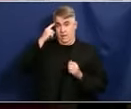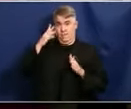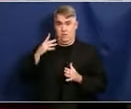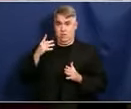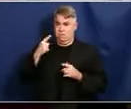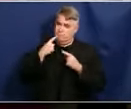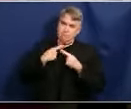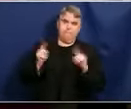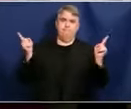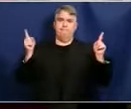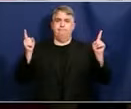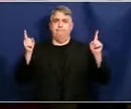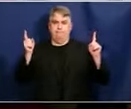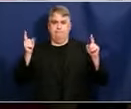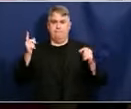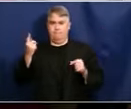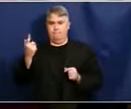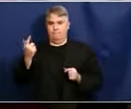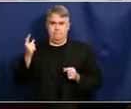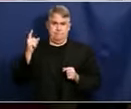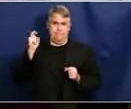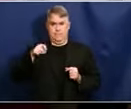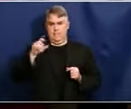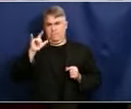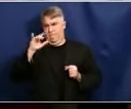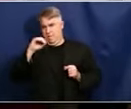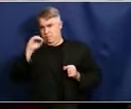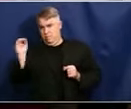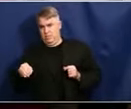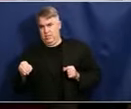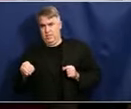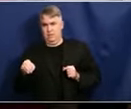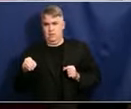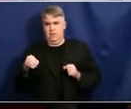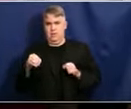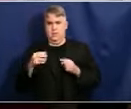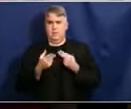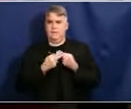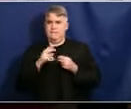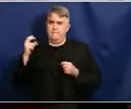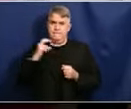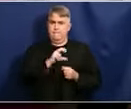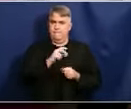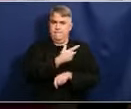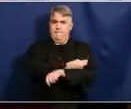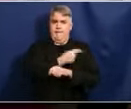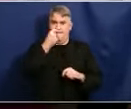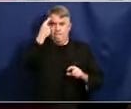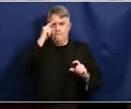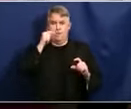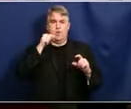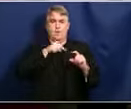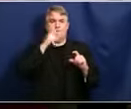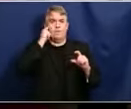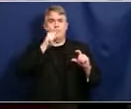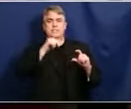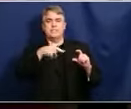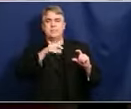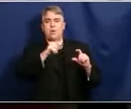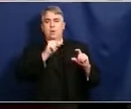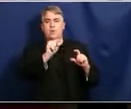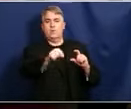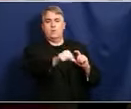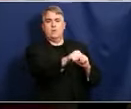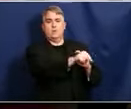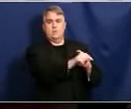getting 40% of California's income vaccination supply would actually be reserved for specific zip codes that were the bottom of the 25 percentile